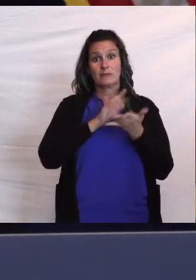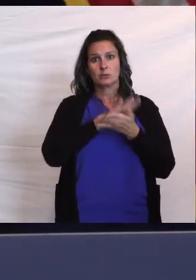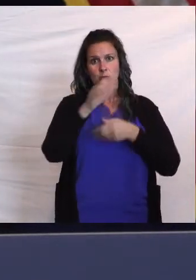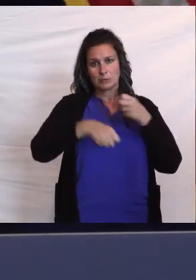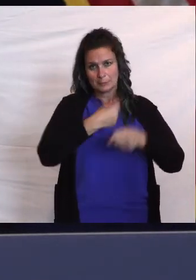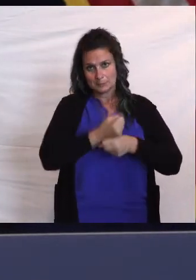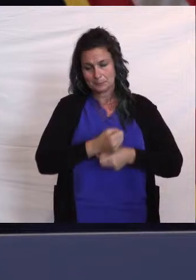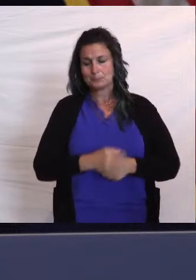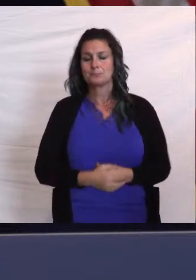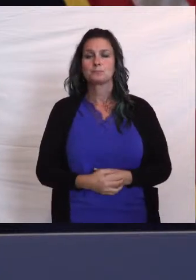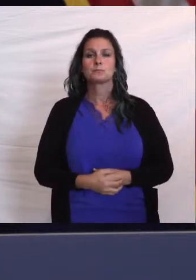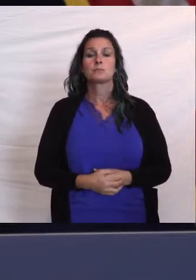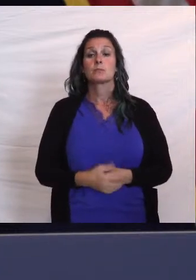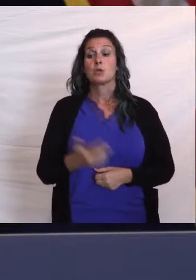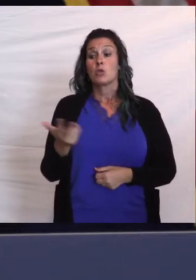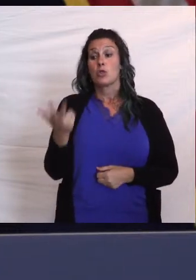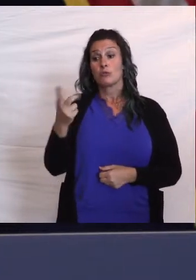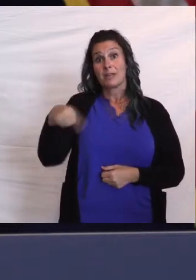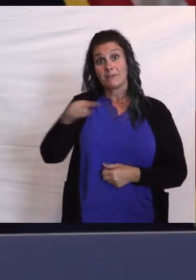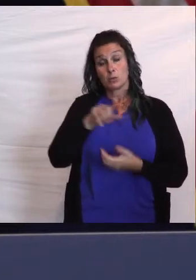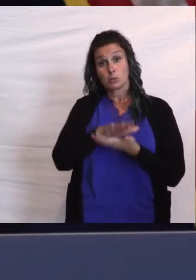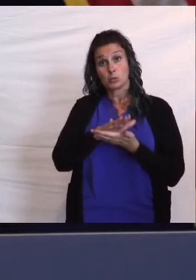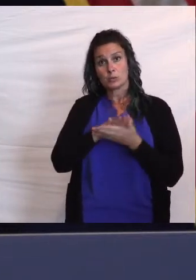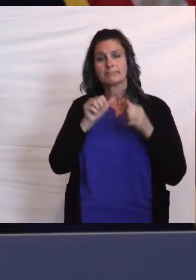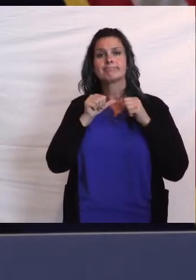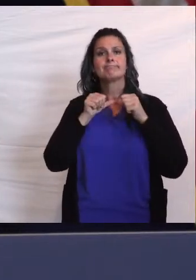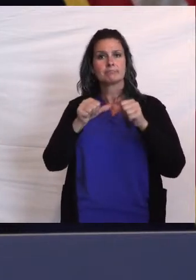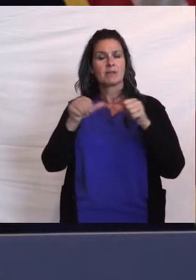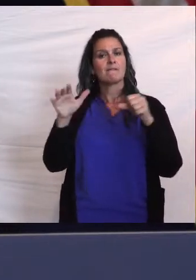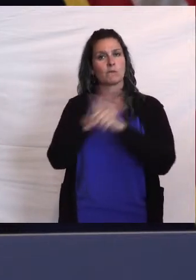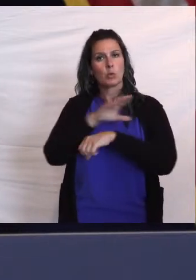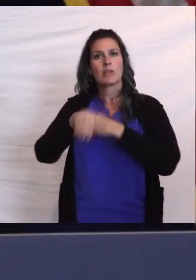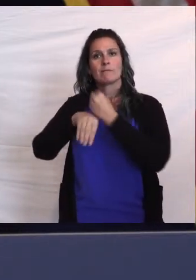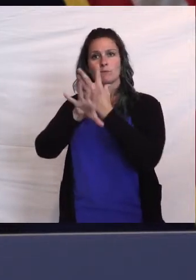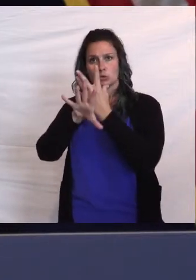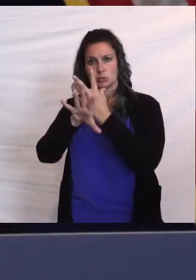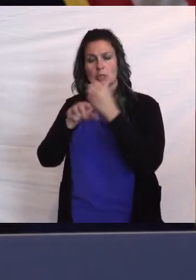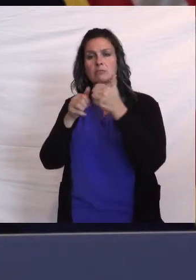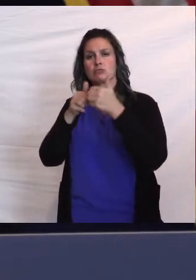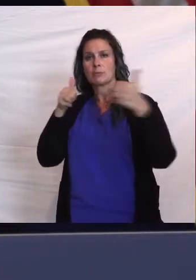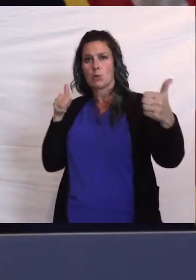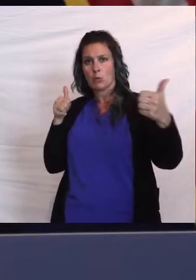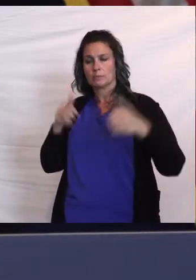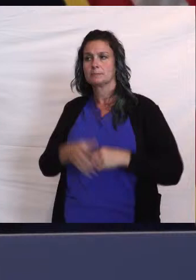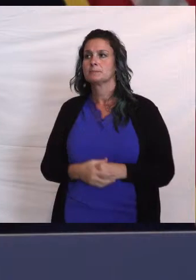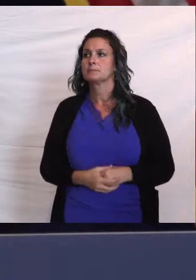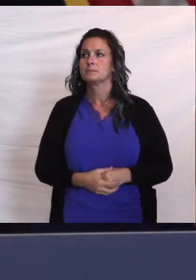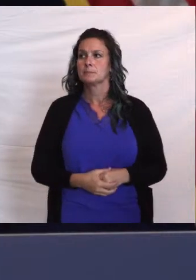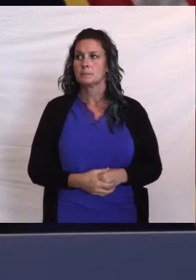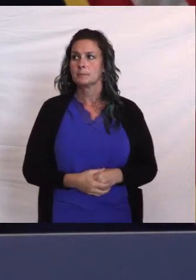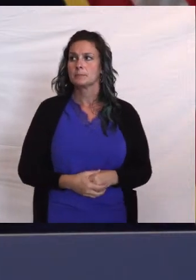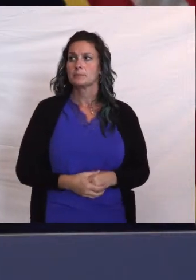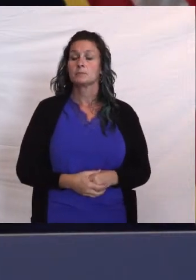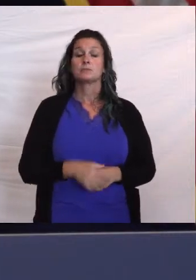year. 3 of those schools currently remain all virtual or remote. The